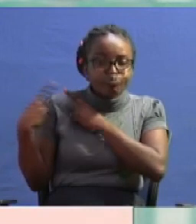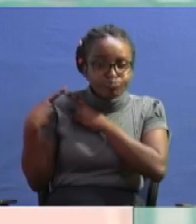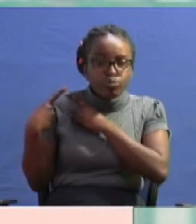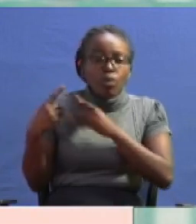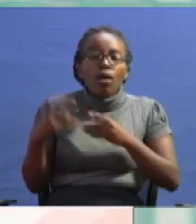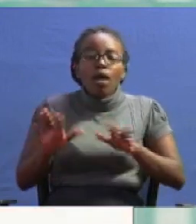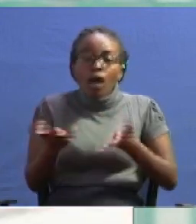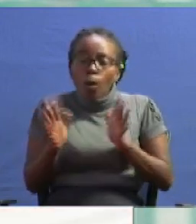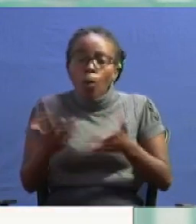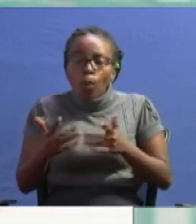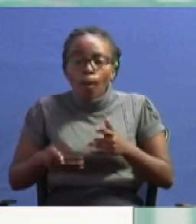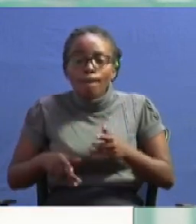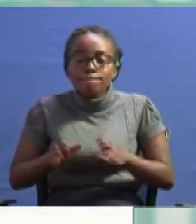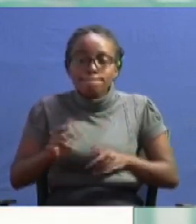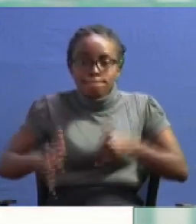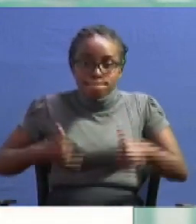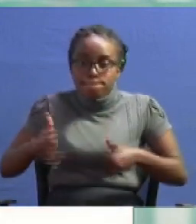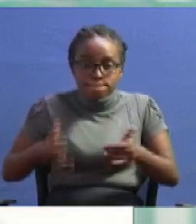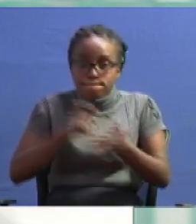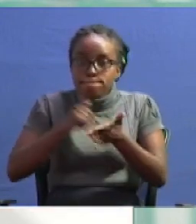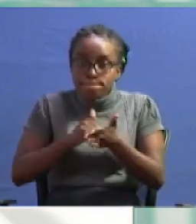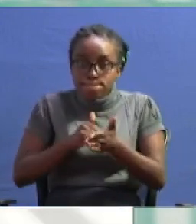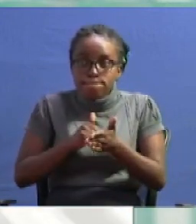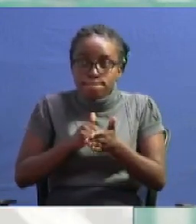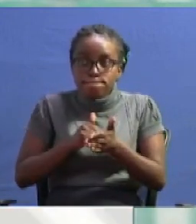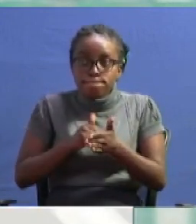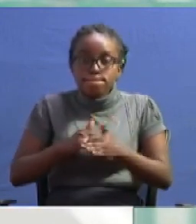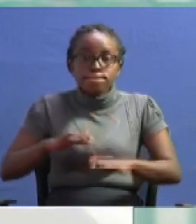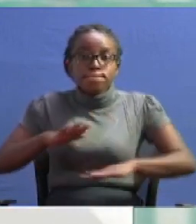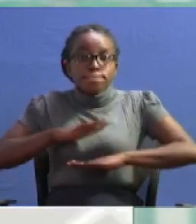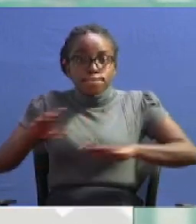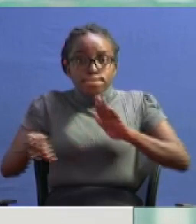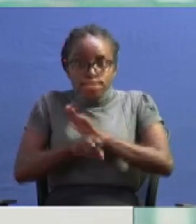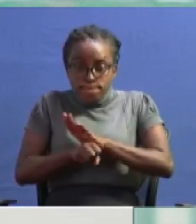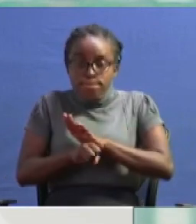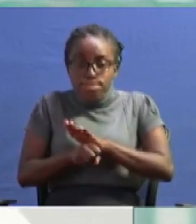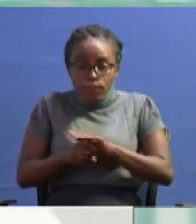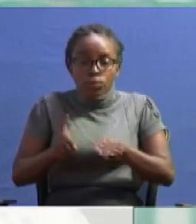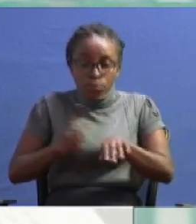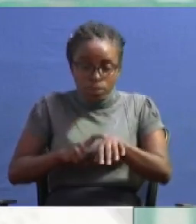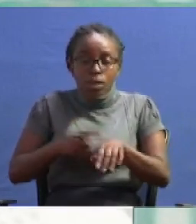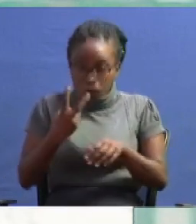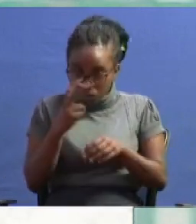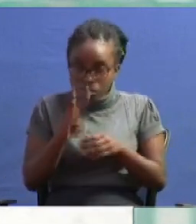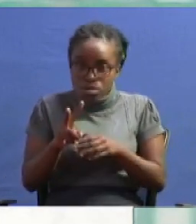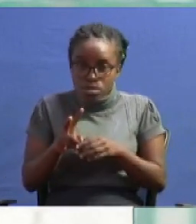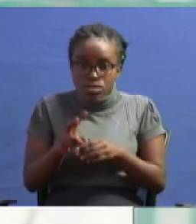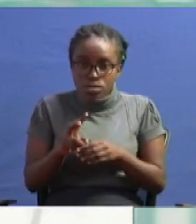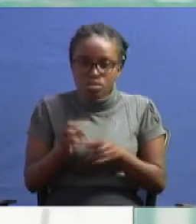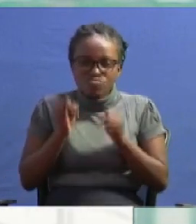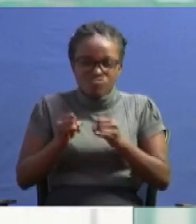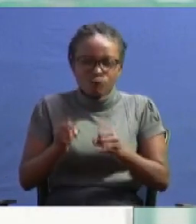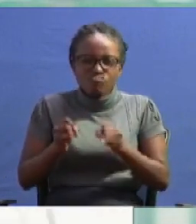Gachagua. And if he was prudent enough, and I see him trying to do it, the best thing he would do is pursue Uhuru